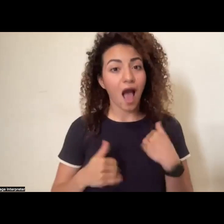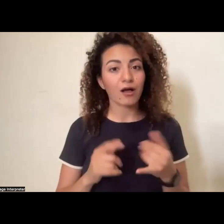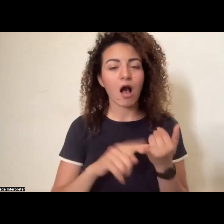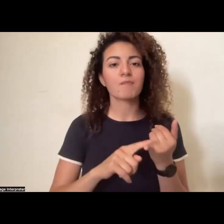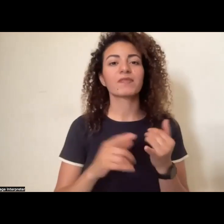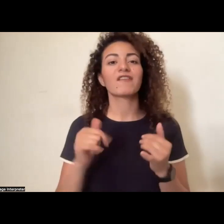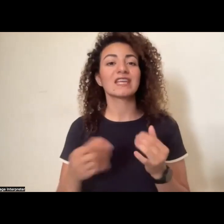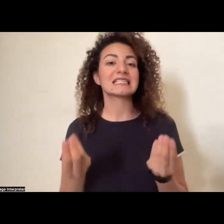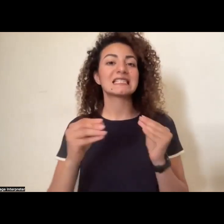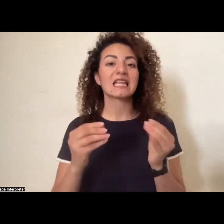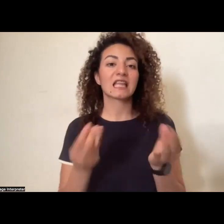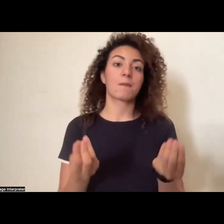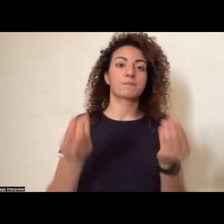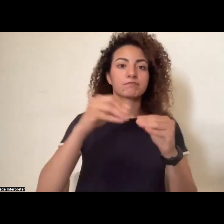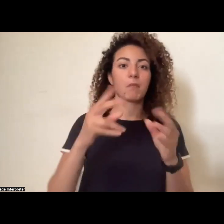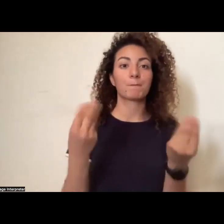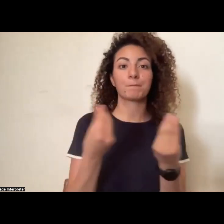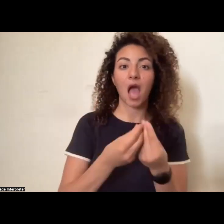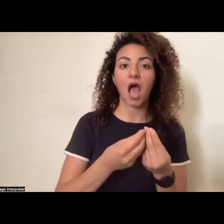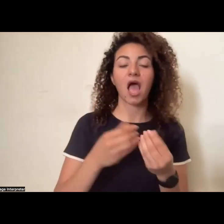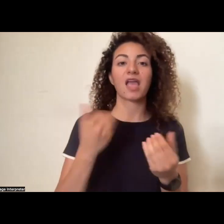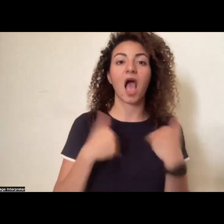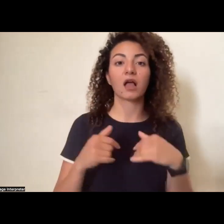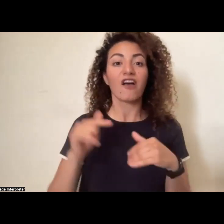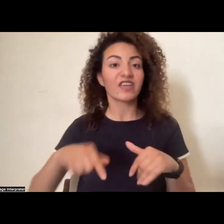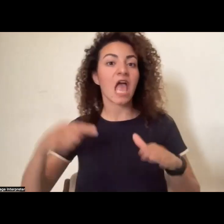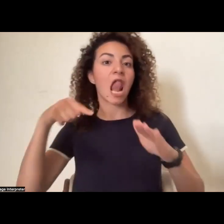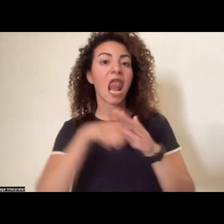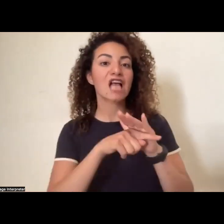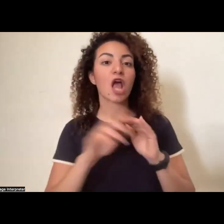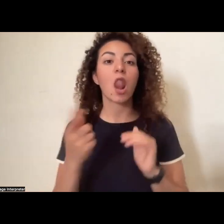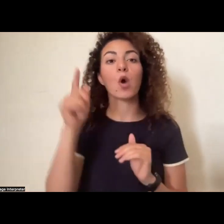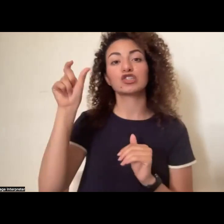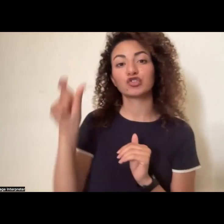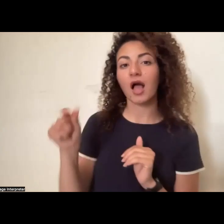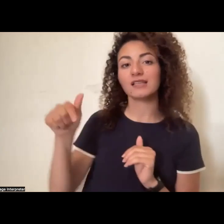I can give here the example of refugees coming from